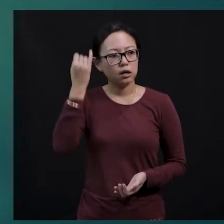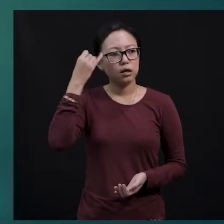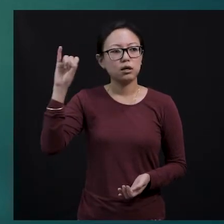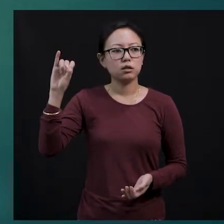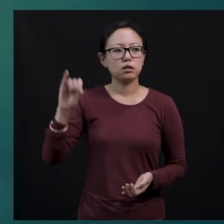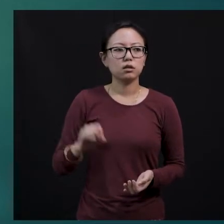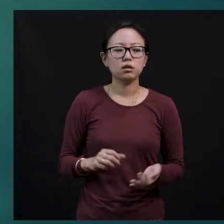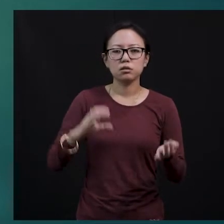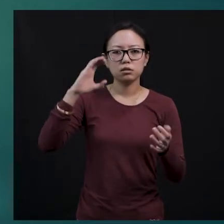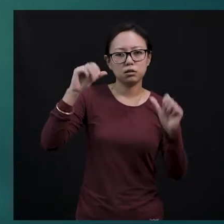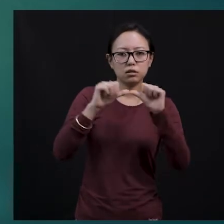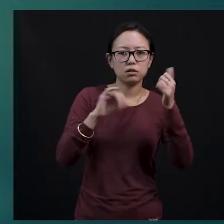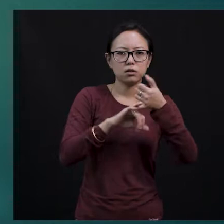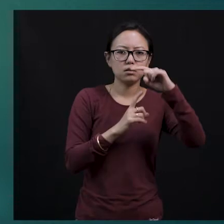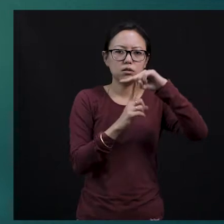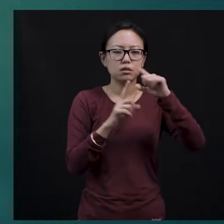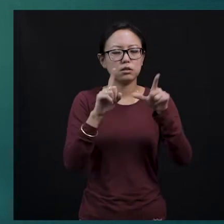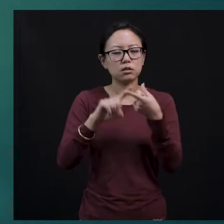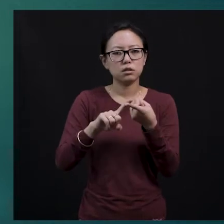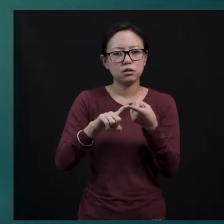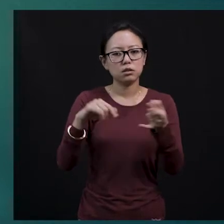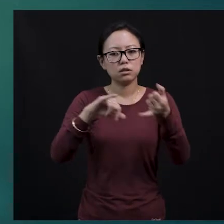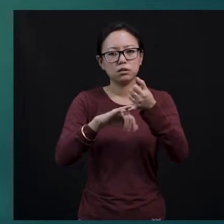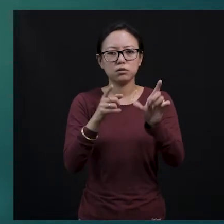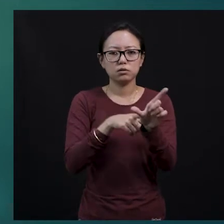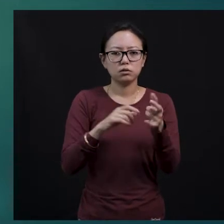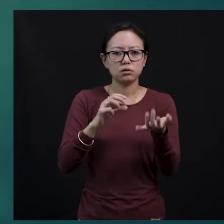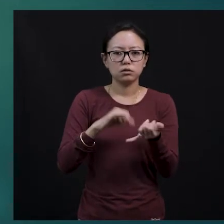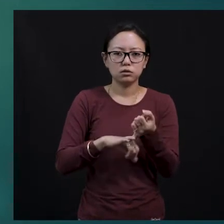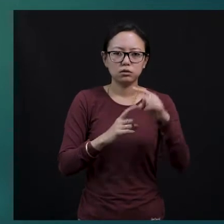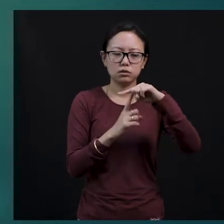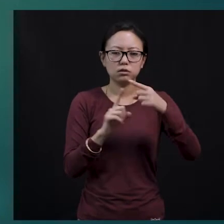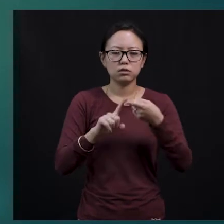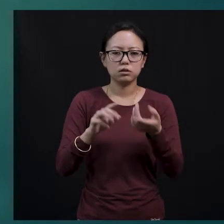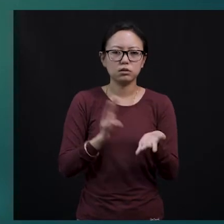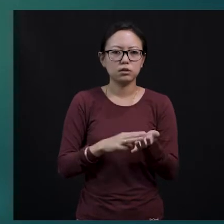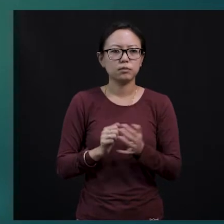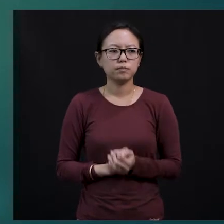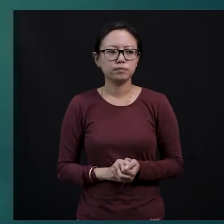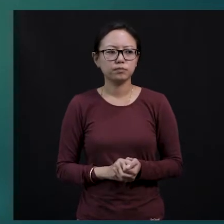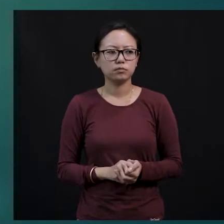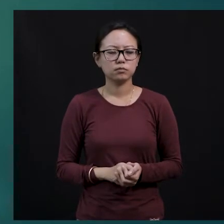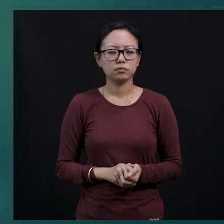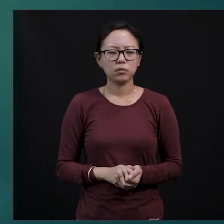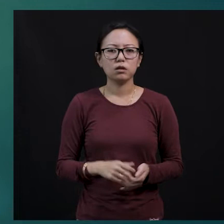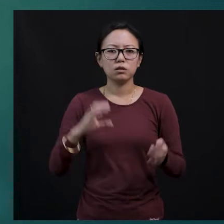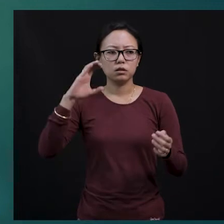I said, caste system is still very much in the society, very much prevalent. Maybe not